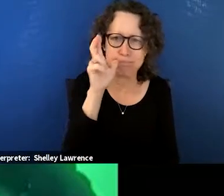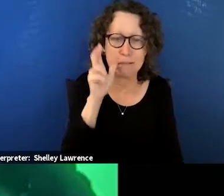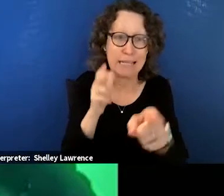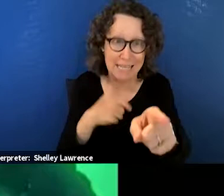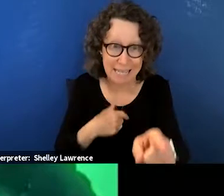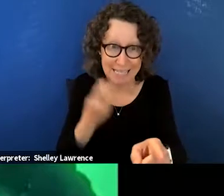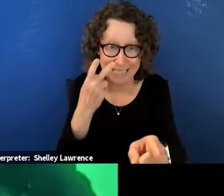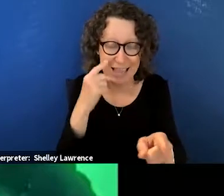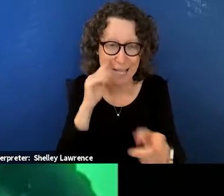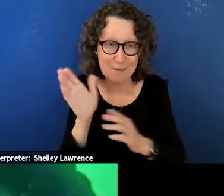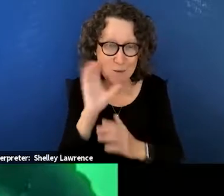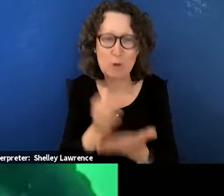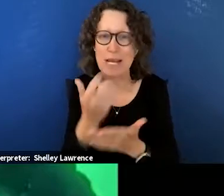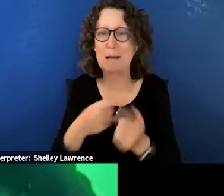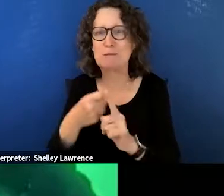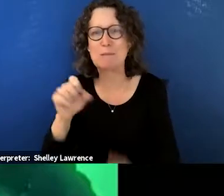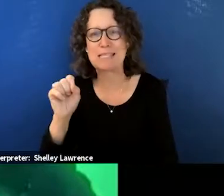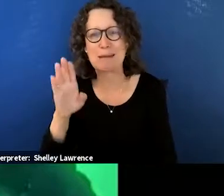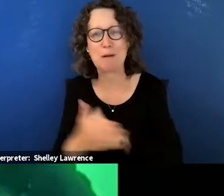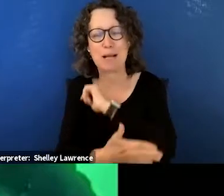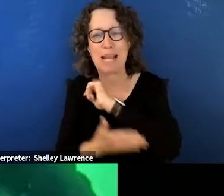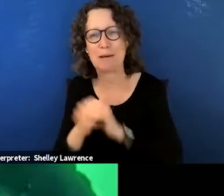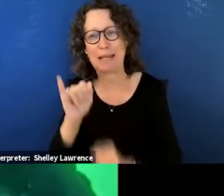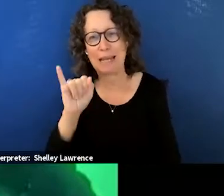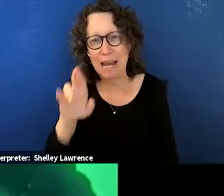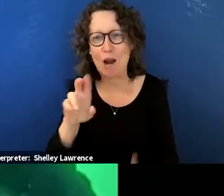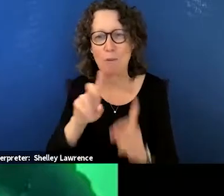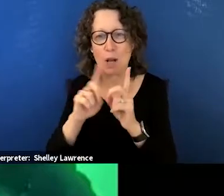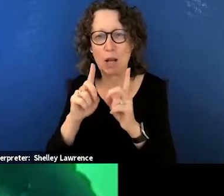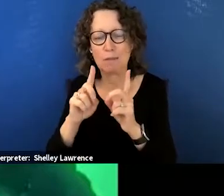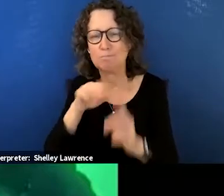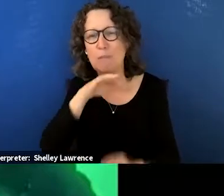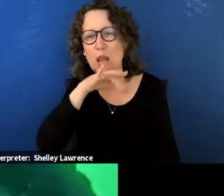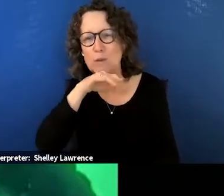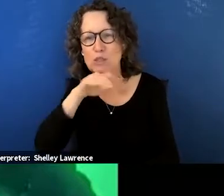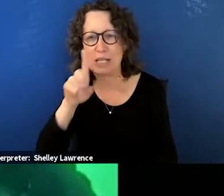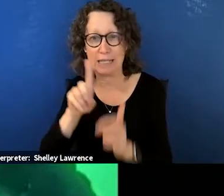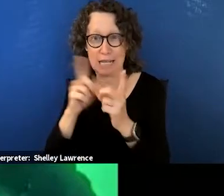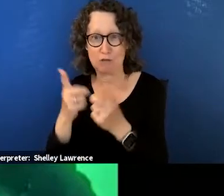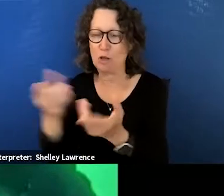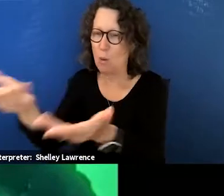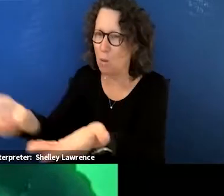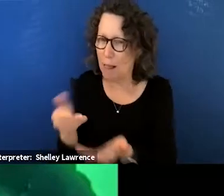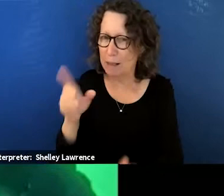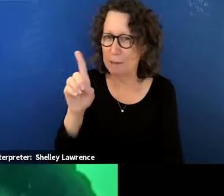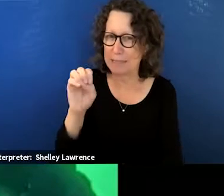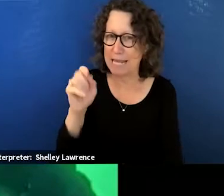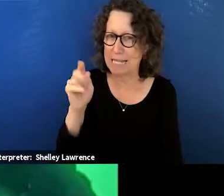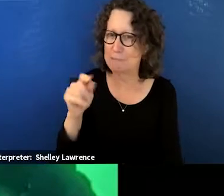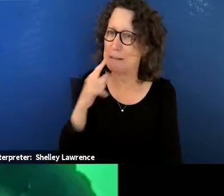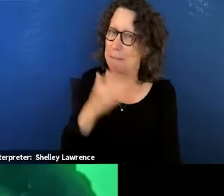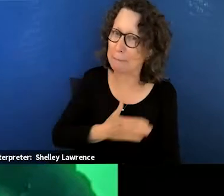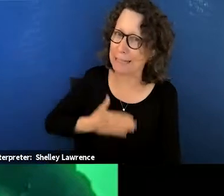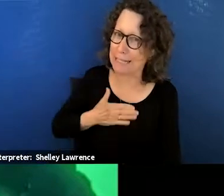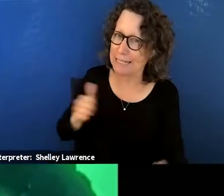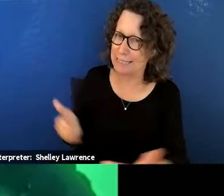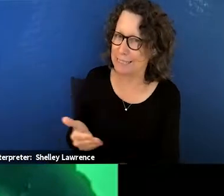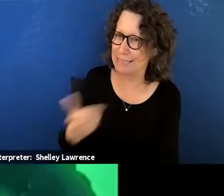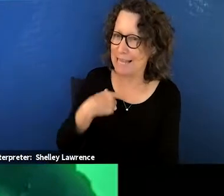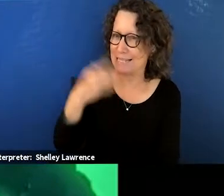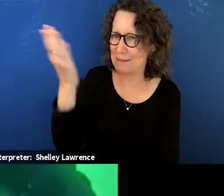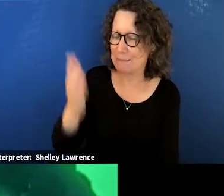photo. He comes to us from the Santa Barbara County Air Pollution District. Welcome, Desmond. Will you please say a few words to our board